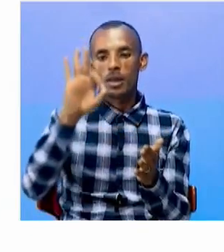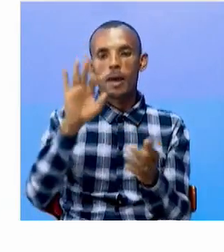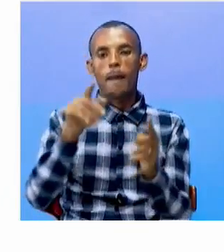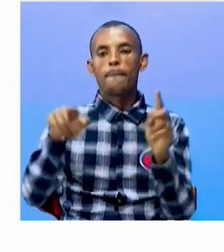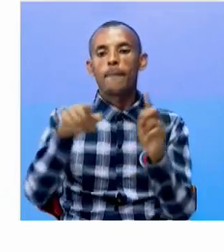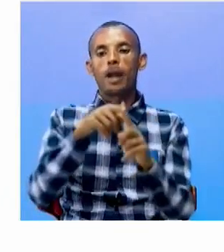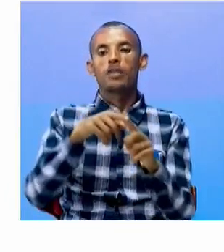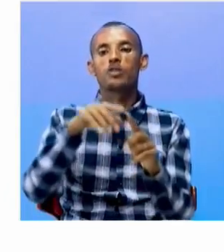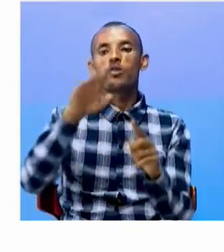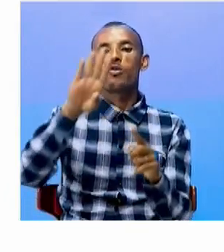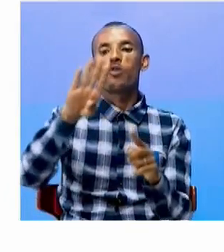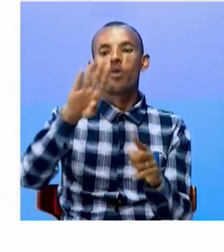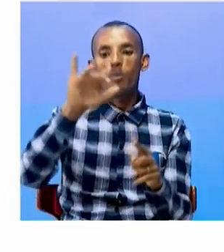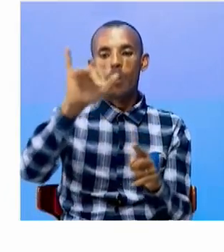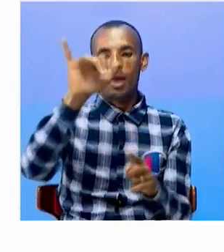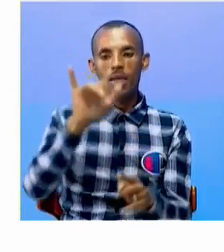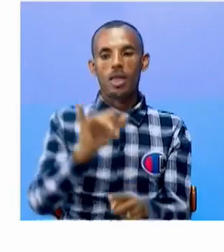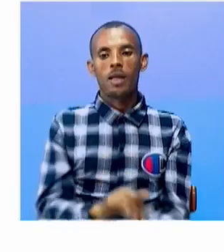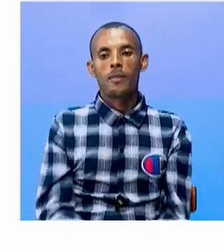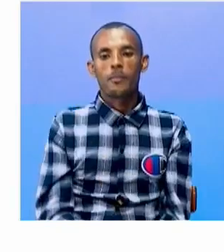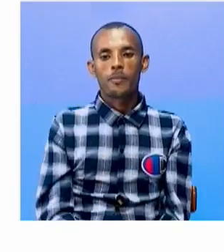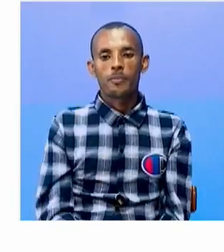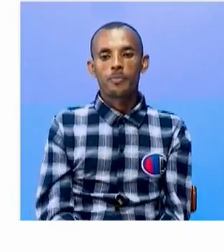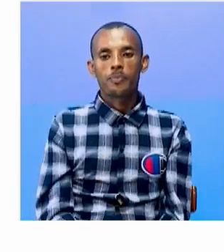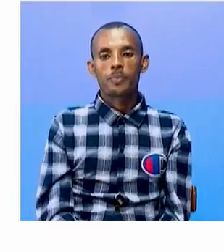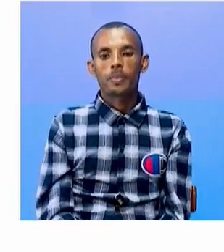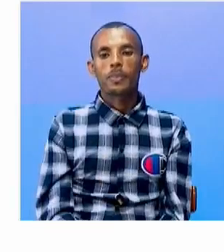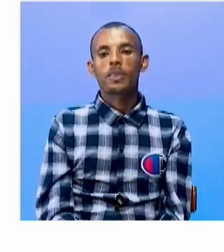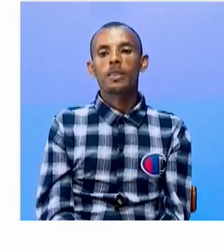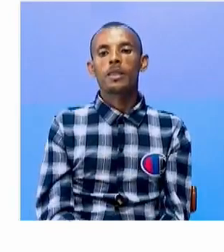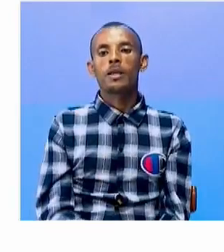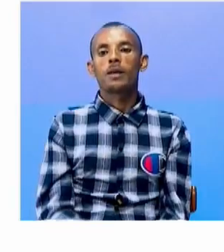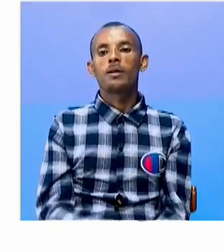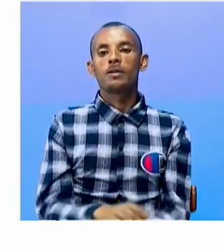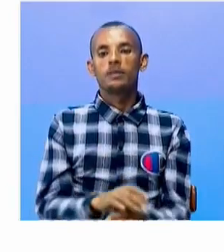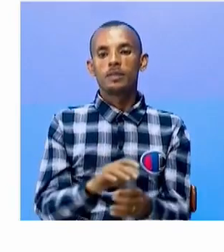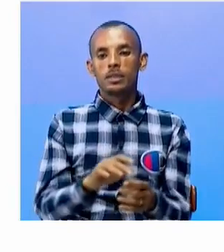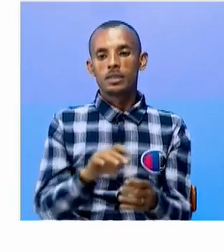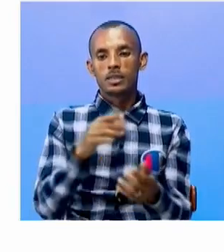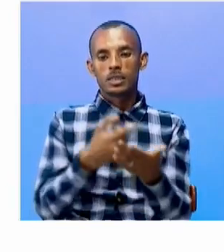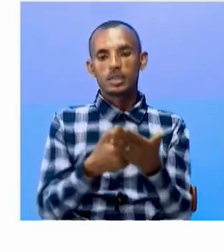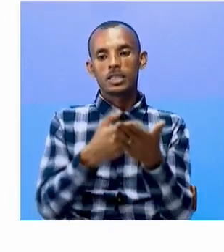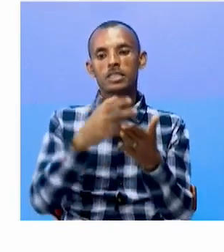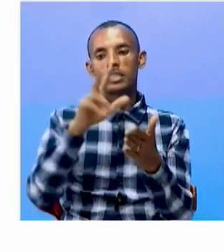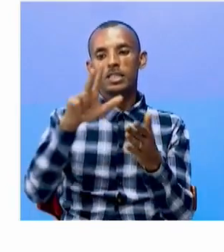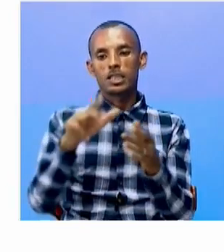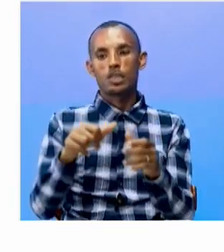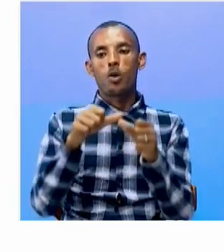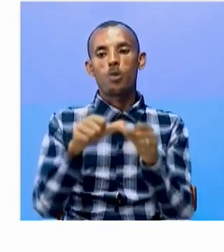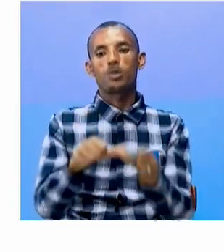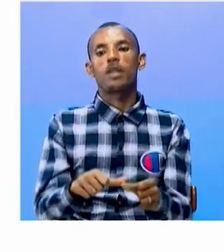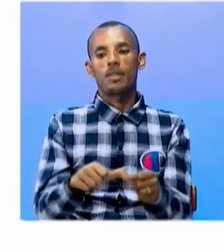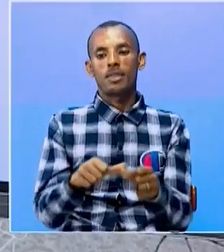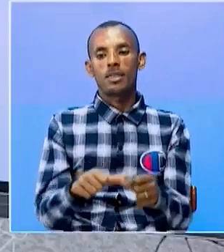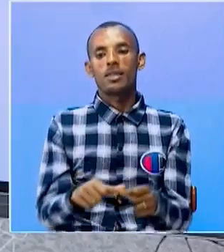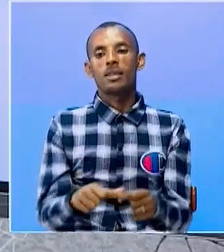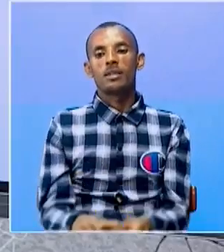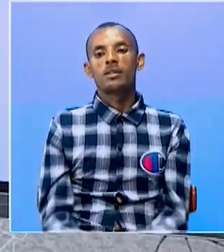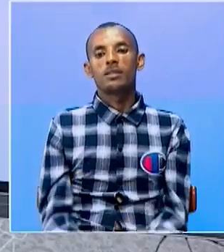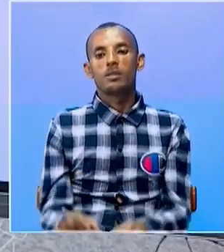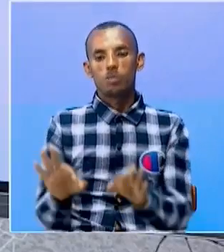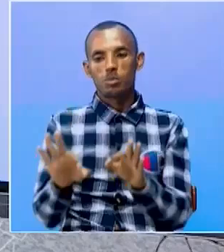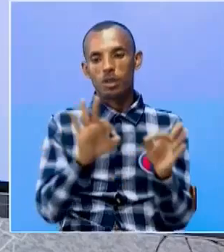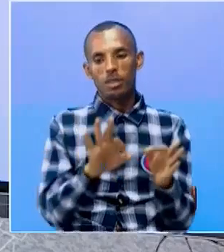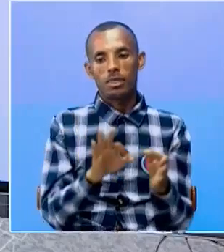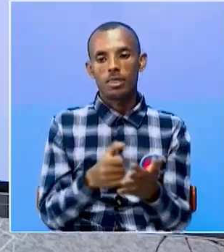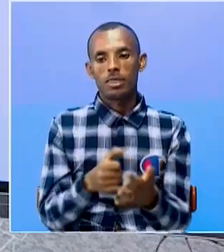plus 4y. This one is a constant term, it doesn't have a like term, just put it alone.